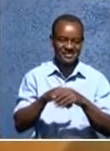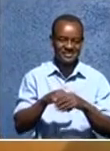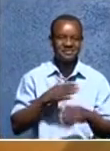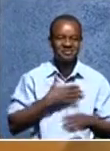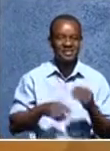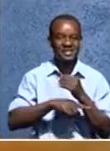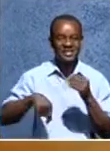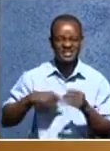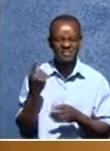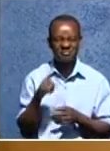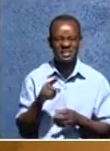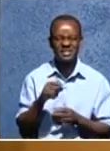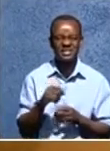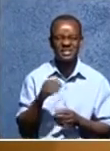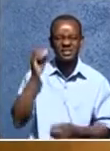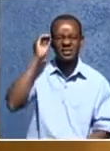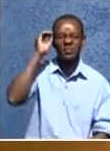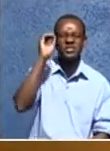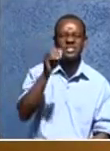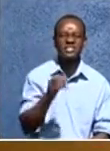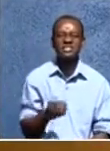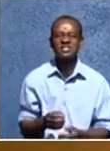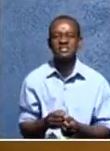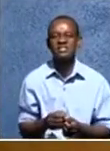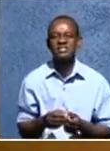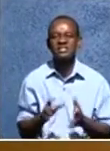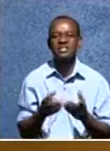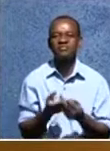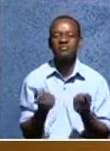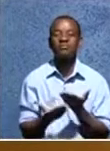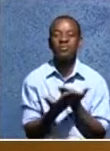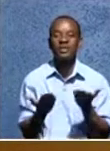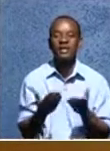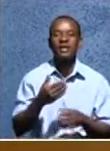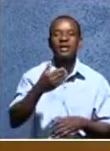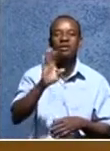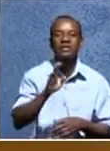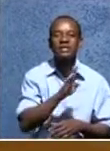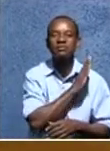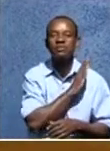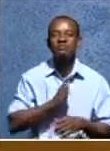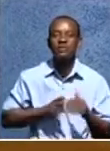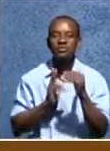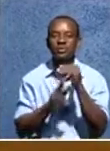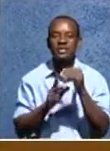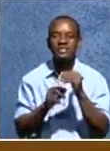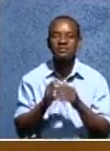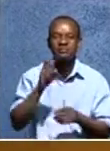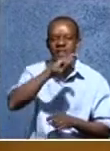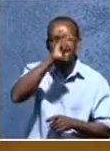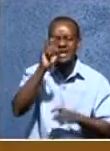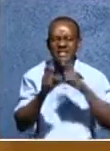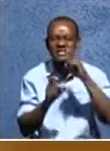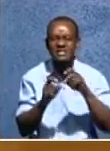go to the Namibia Tourism Board stand. They would give you the information as a starter, whereas they can tell you,